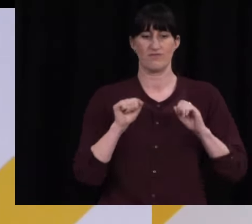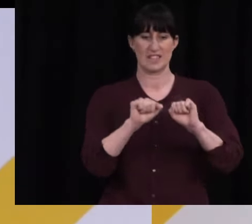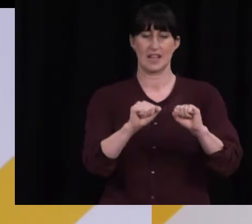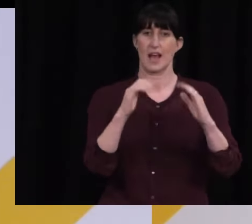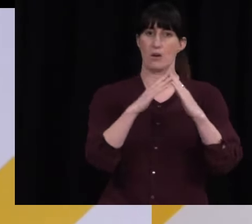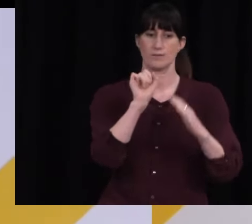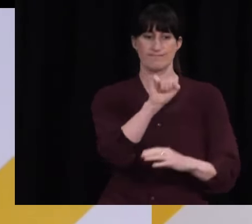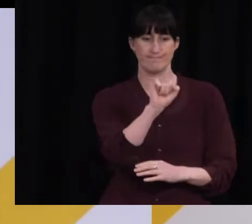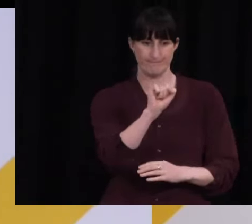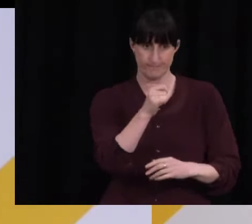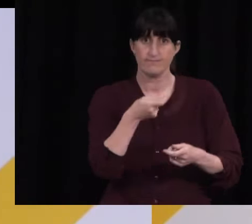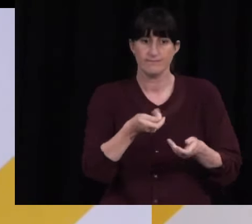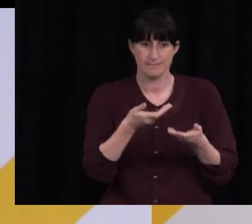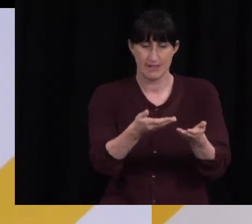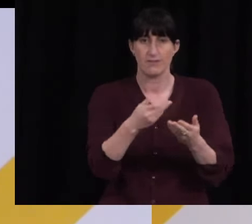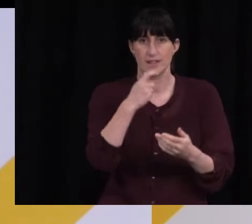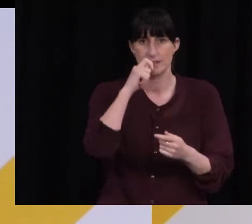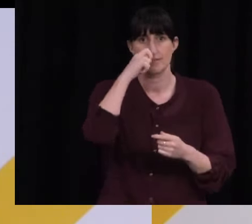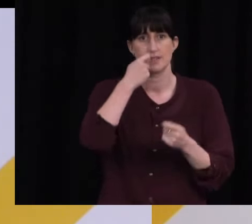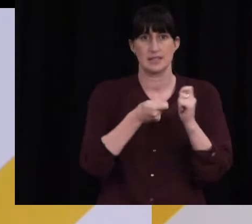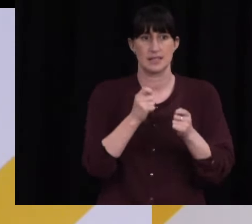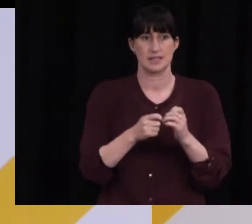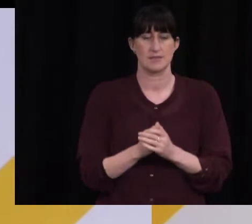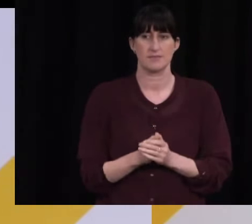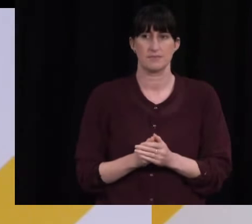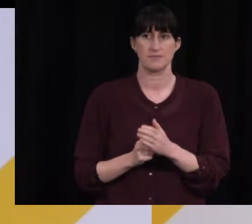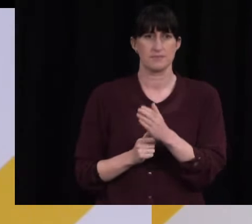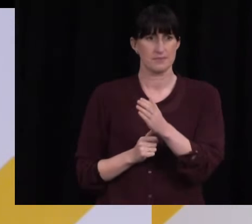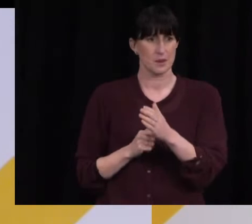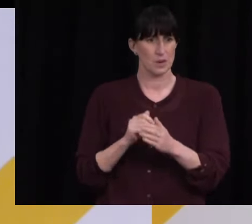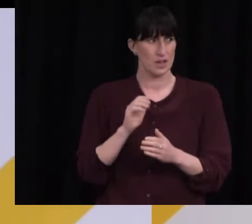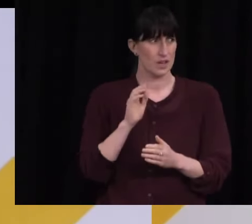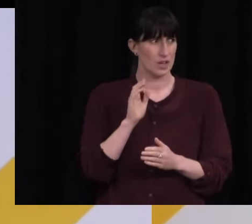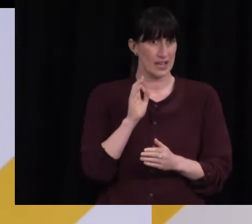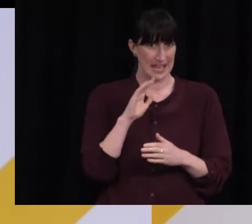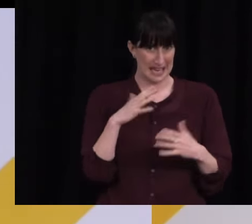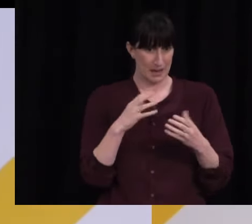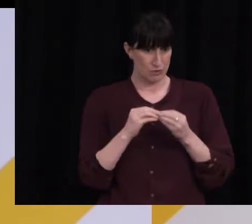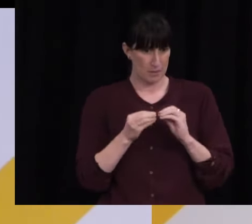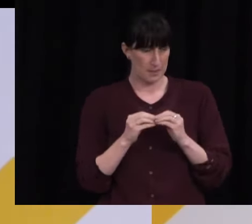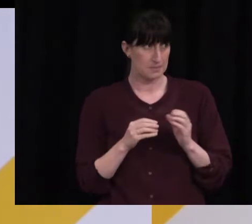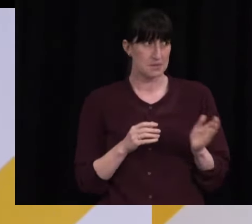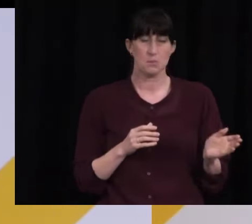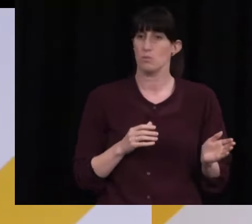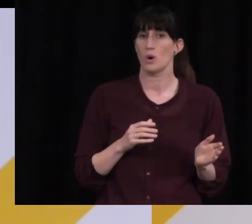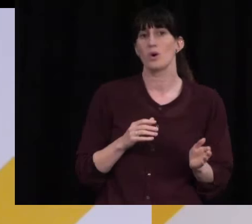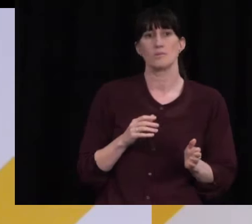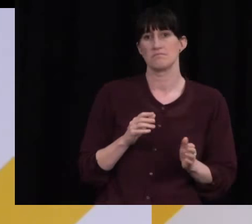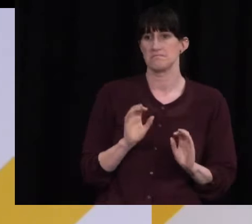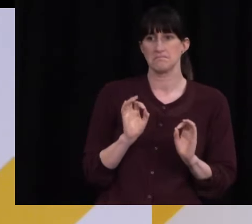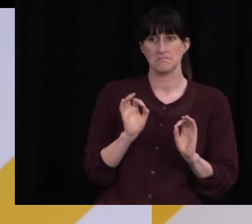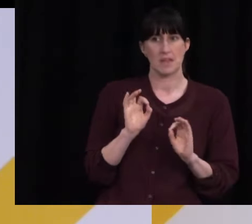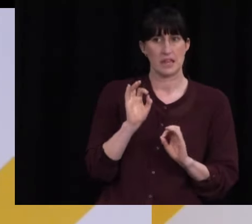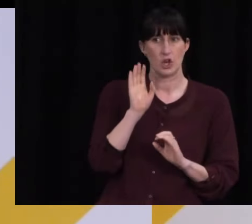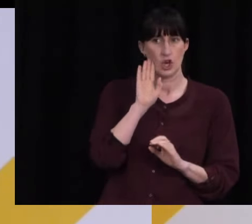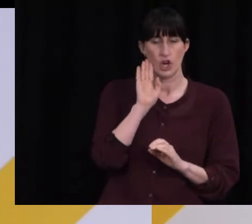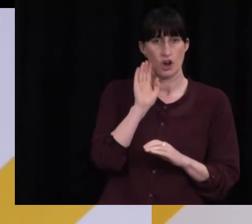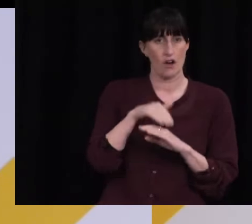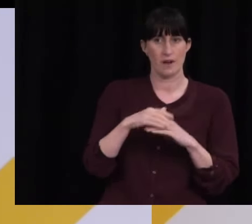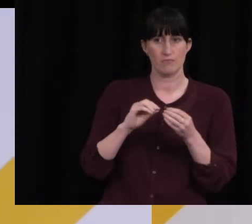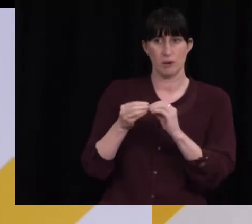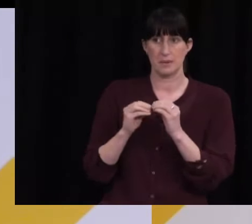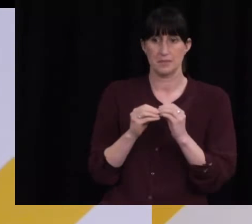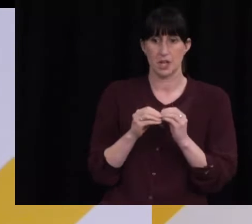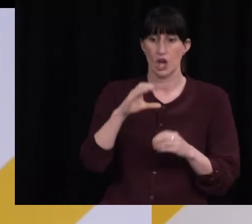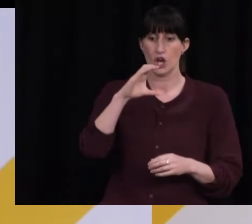there's health staff? Well, we would have heard if there was a problem, and if you look in these suburbs like Clover Park, actually since the 1st of September,